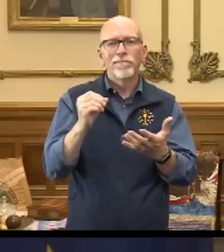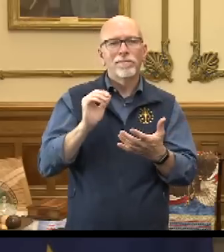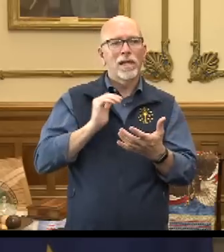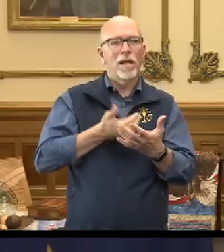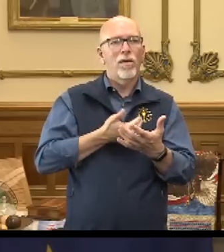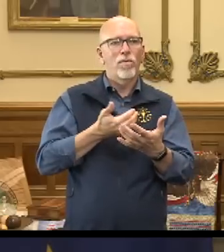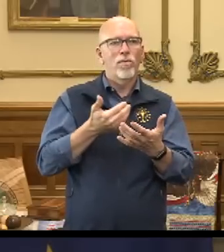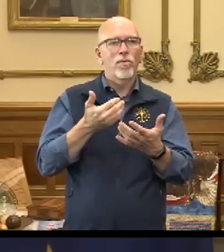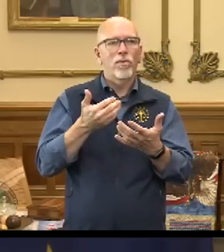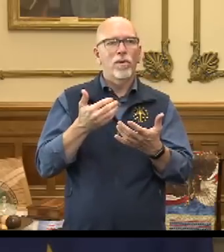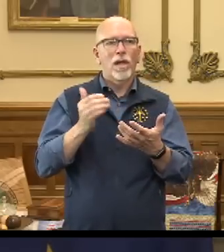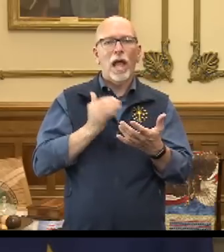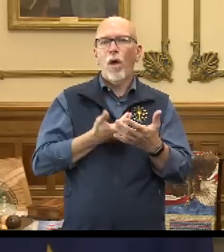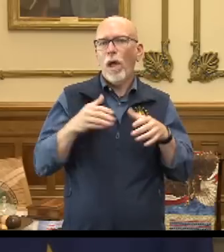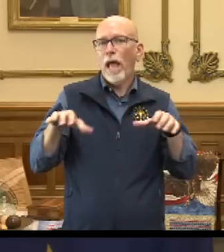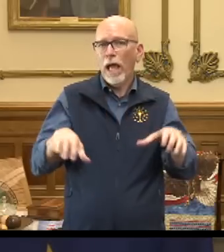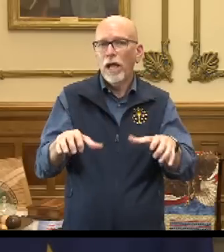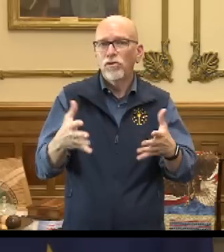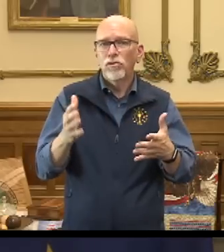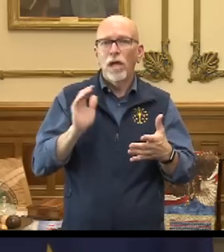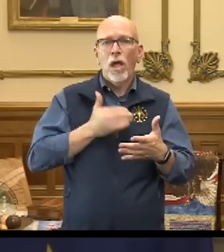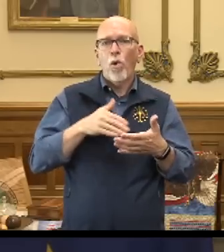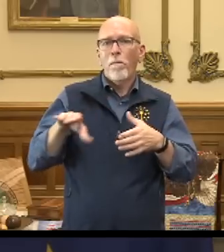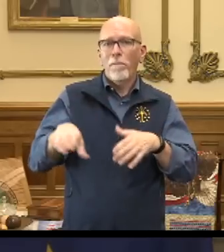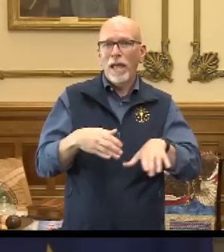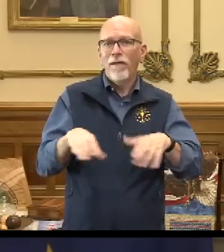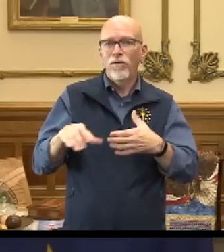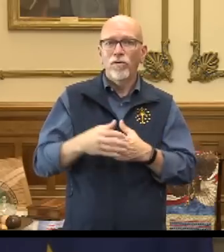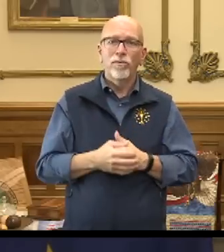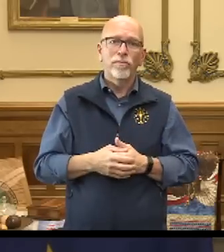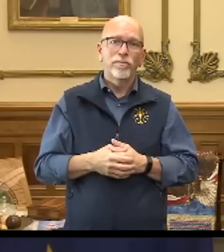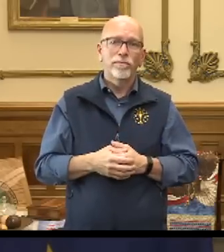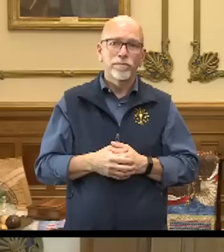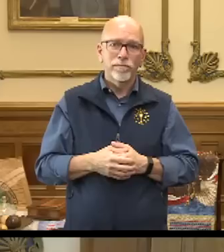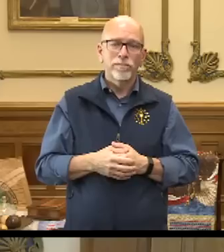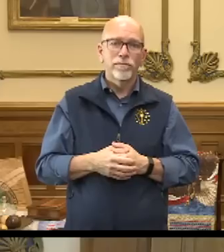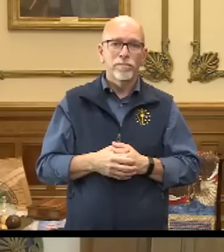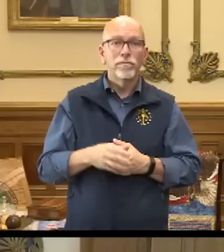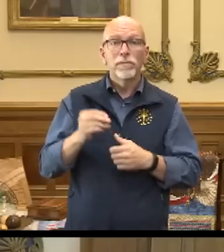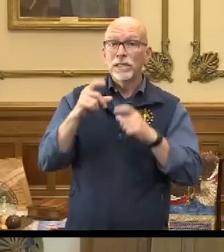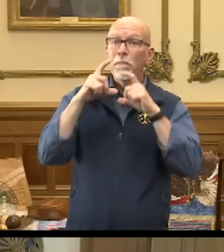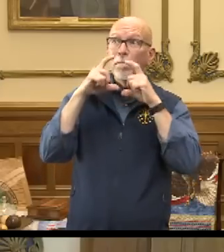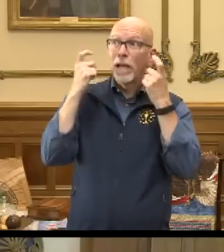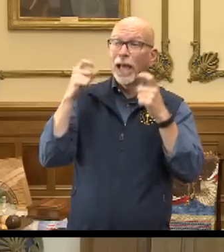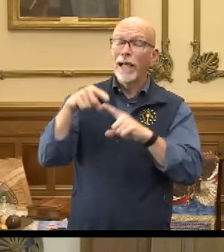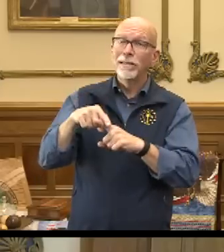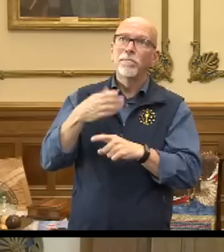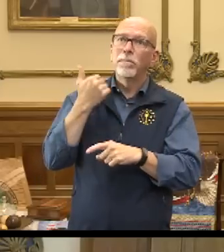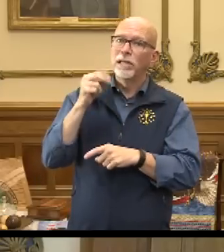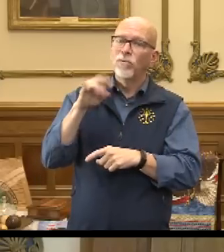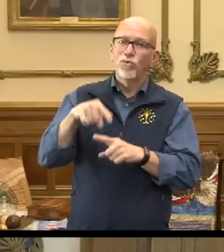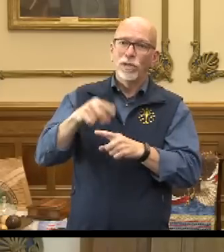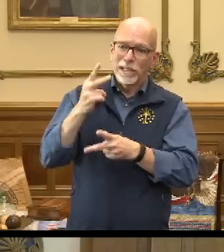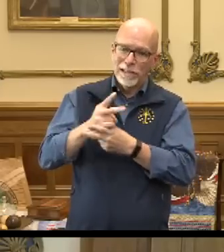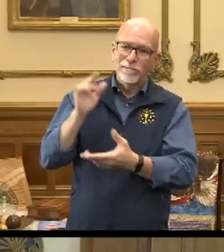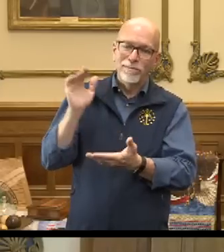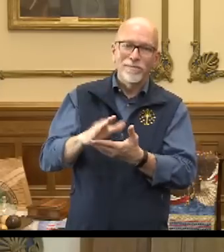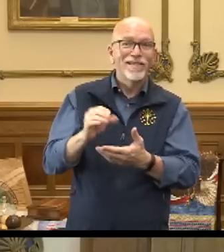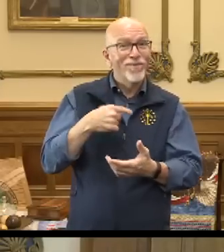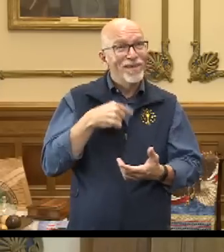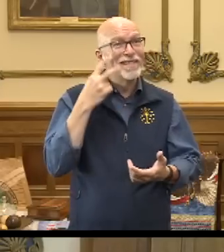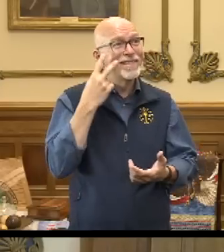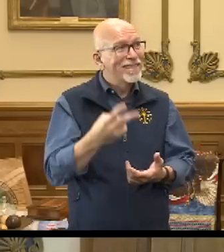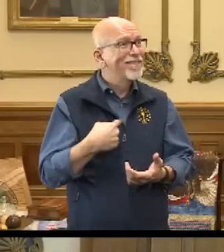our actions and our behavior. And masks are really the way to keep us where we're at. And we see